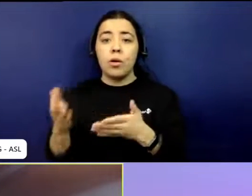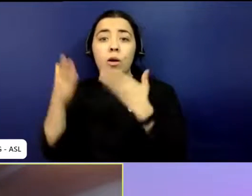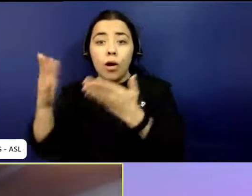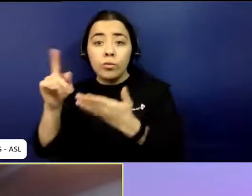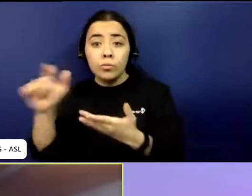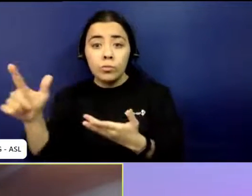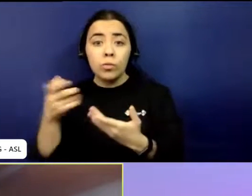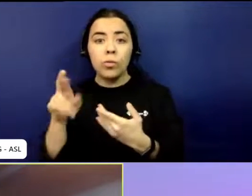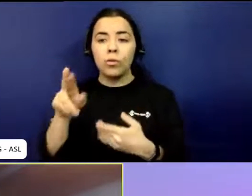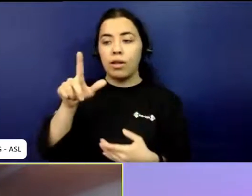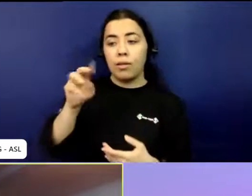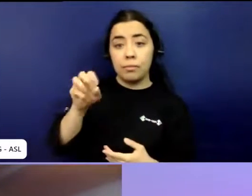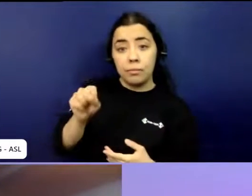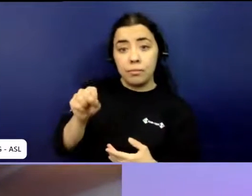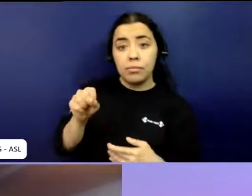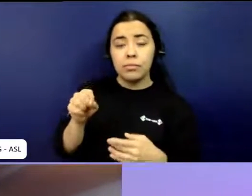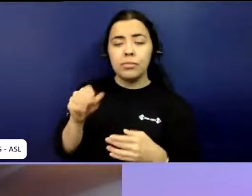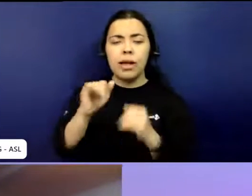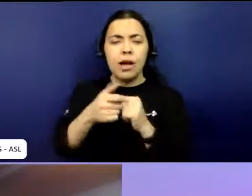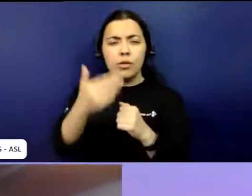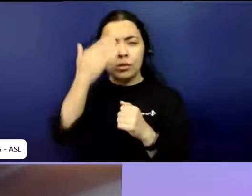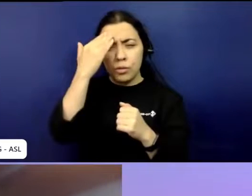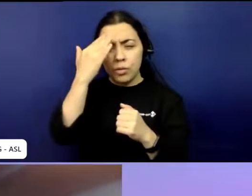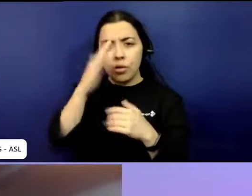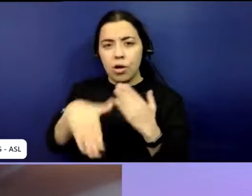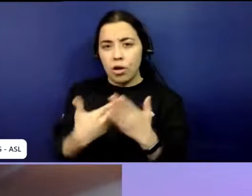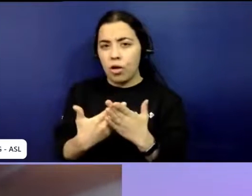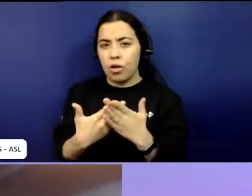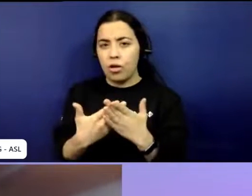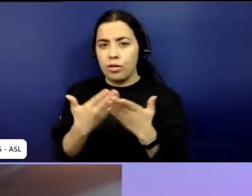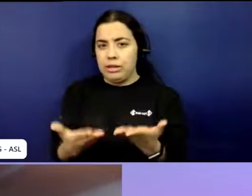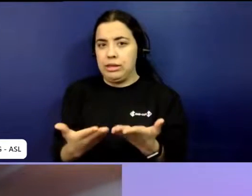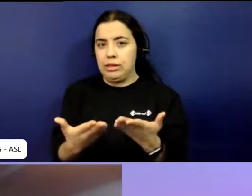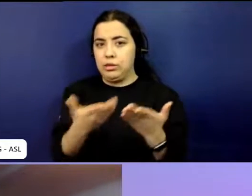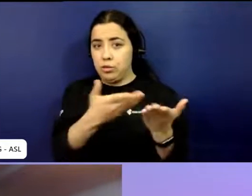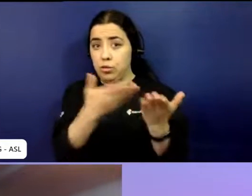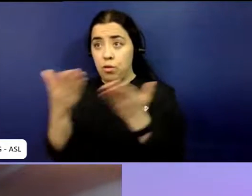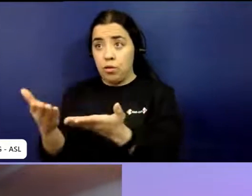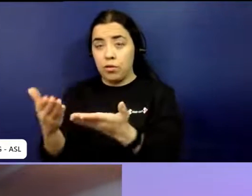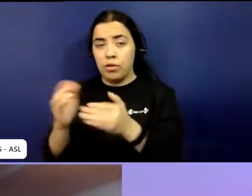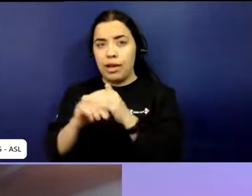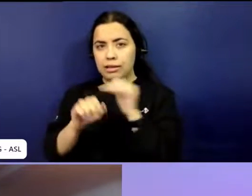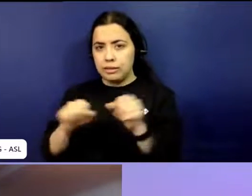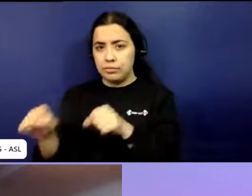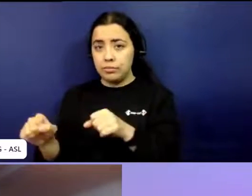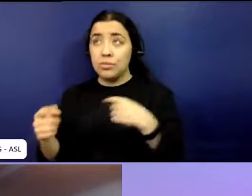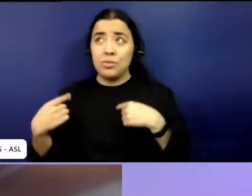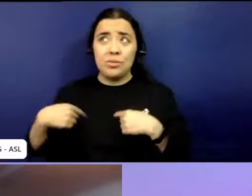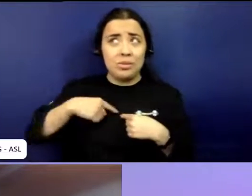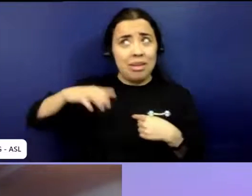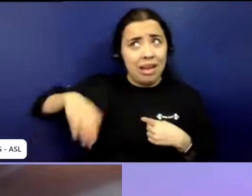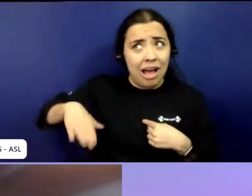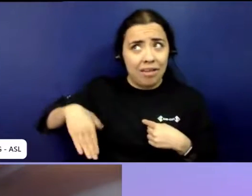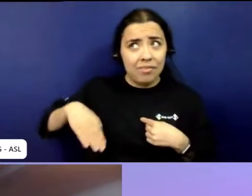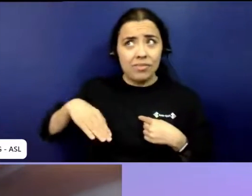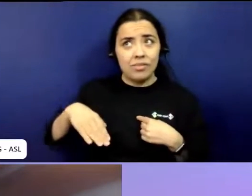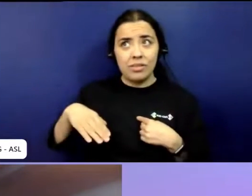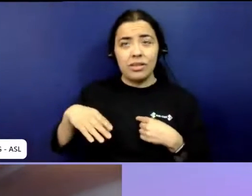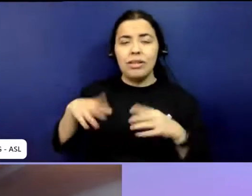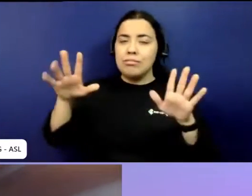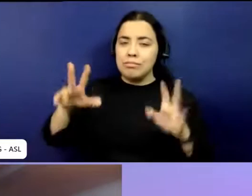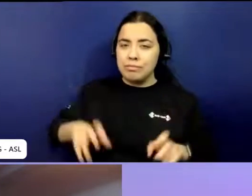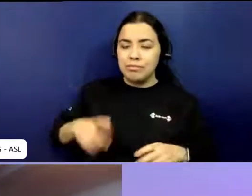courses were accessible? We have not. I know selfishly, we kind of